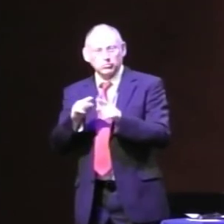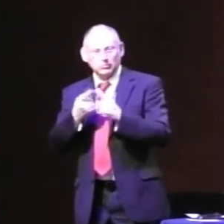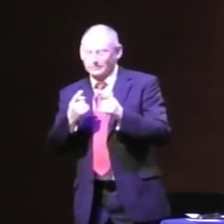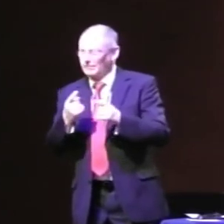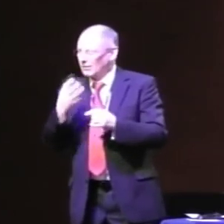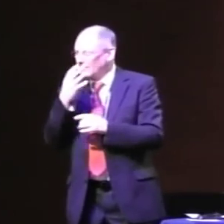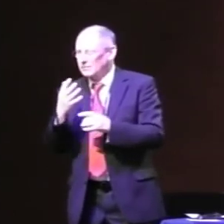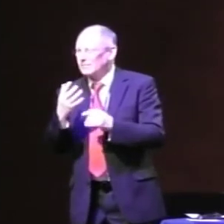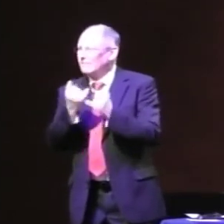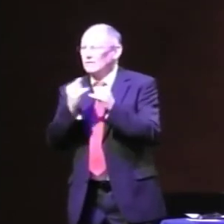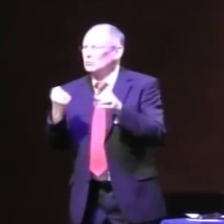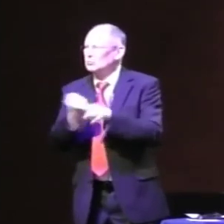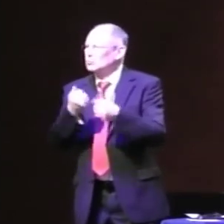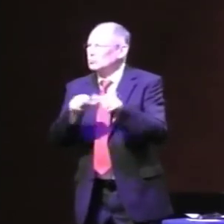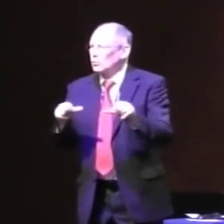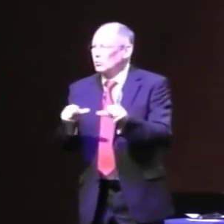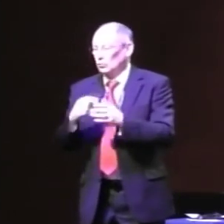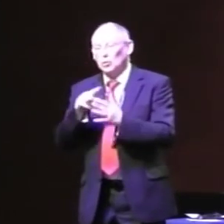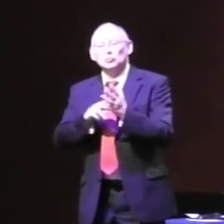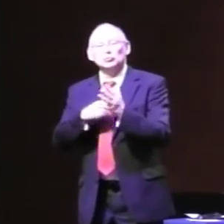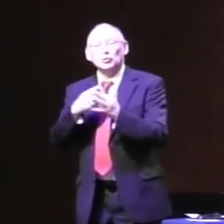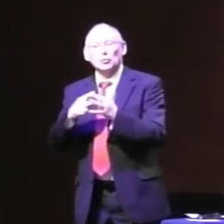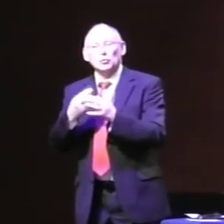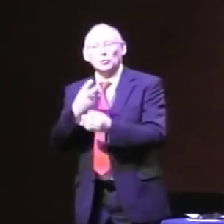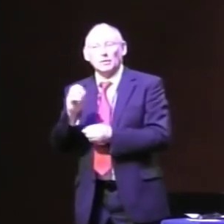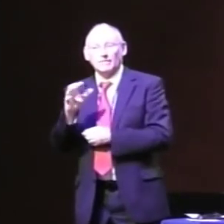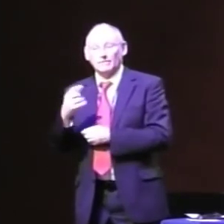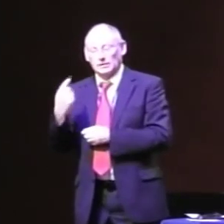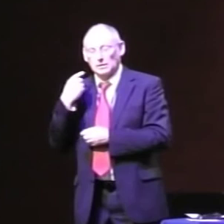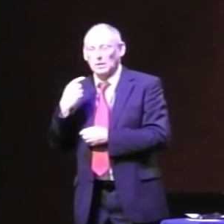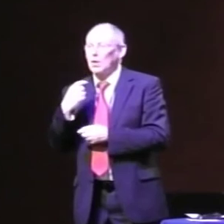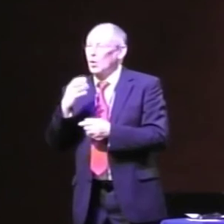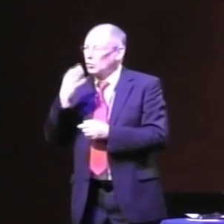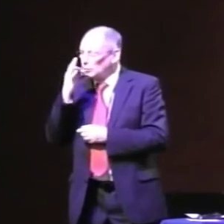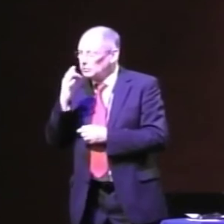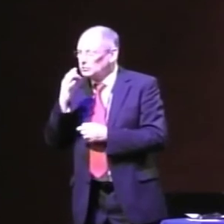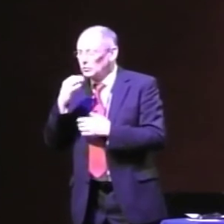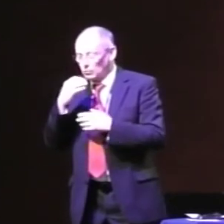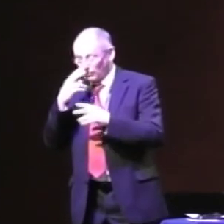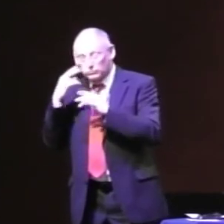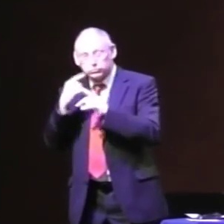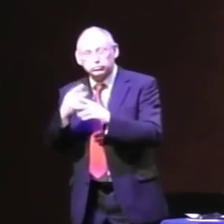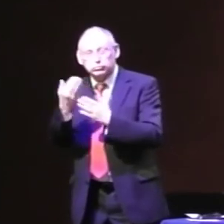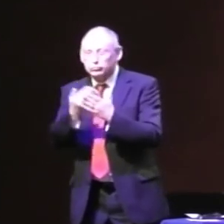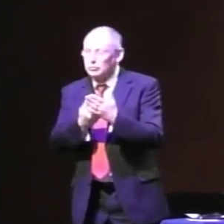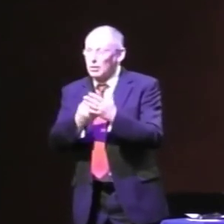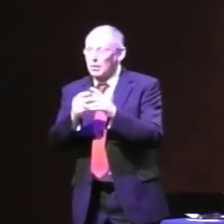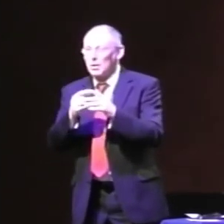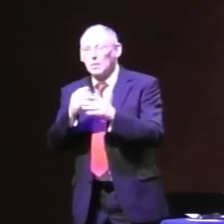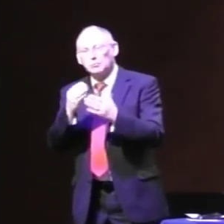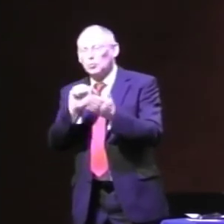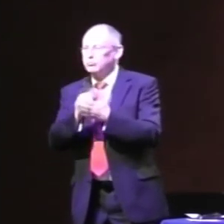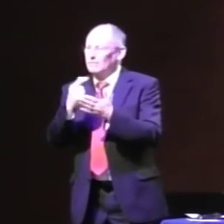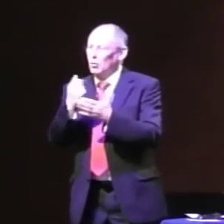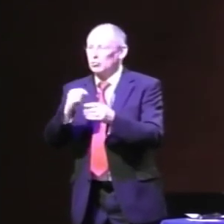failed to act on this. In June 2015, the Commission on Wellbeing and Housing published its report, A Blueprint for Scotland's Bright